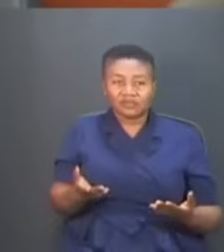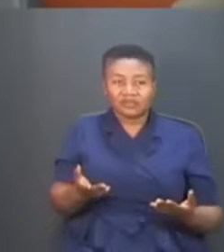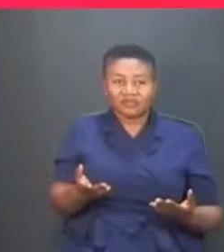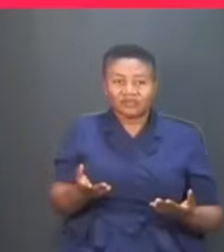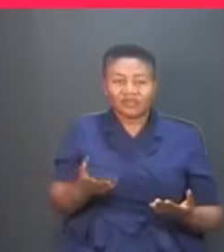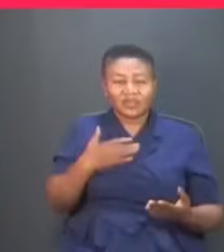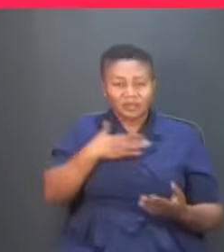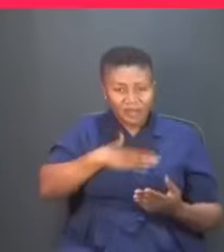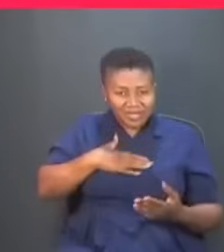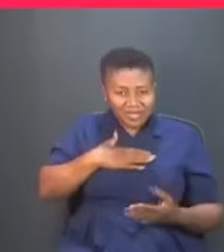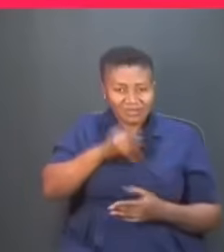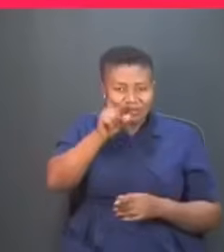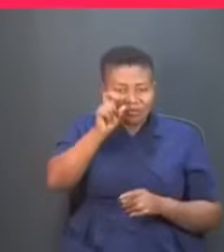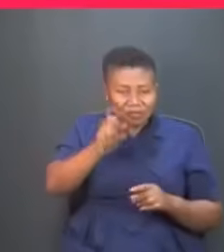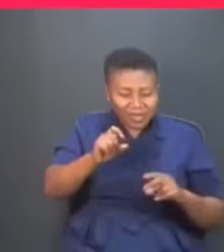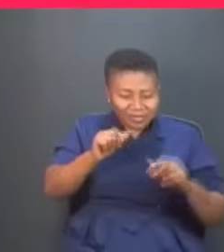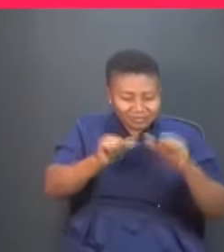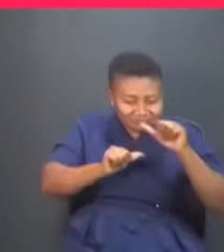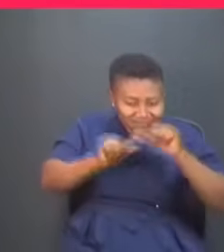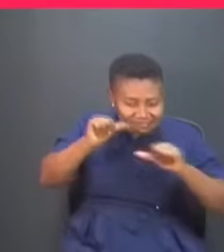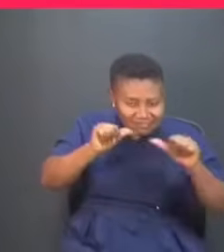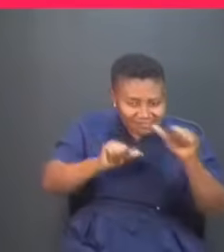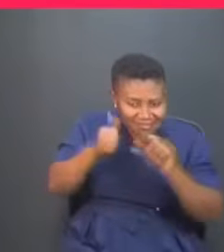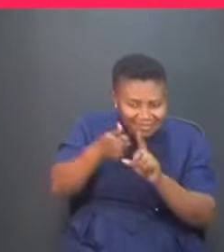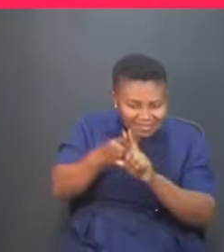assess yourselves.